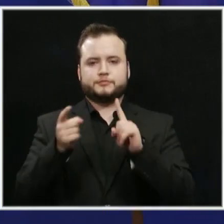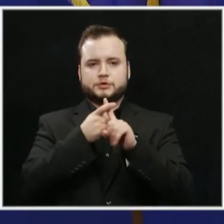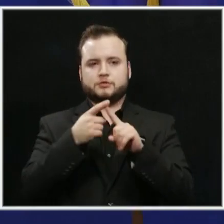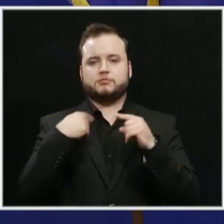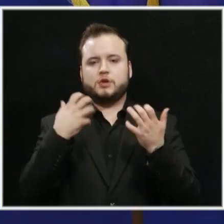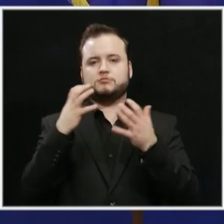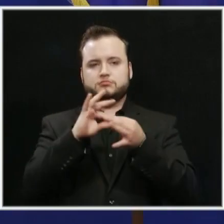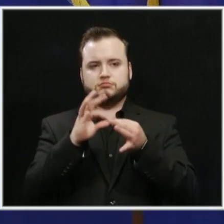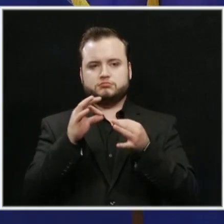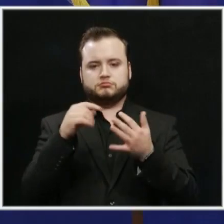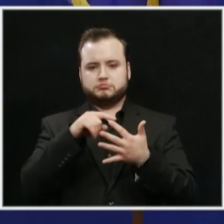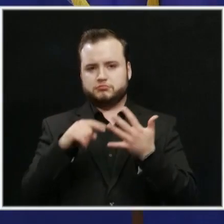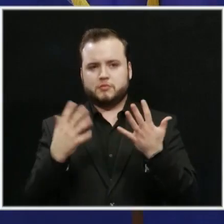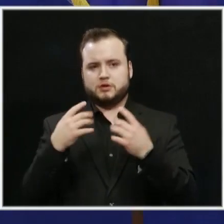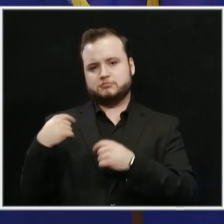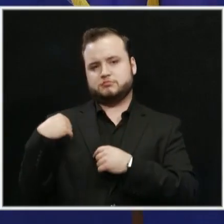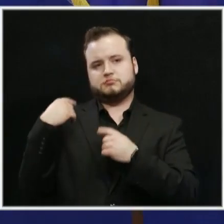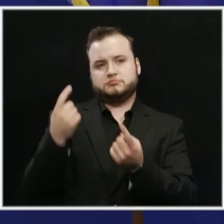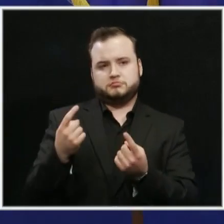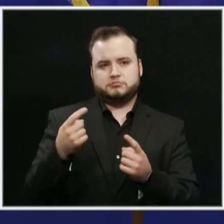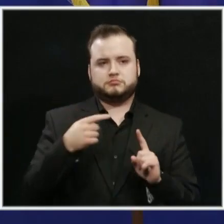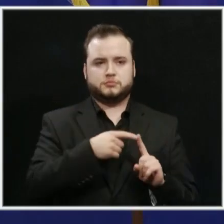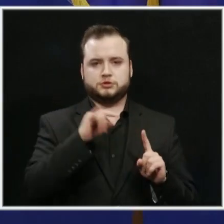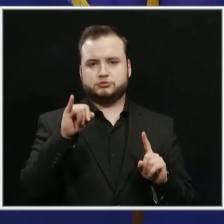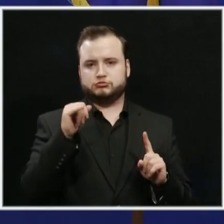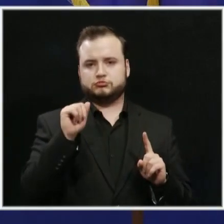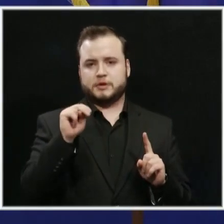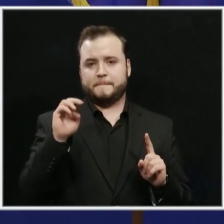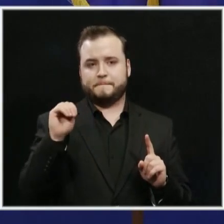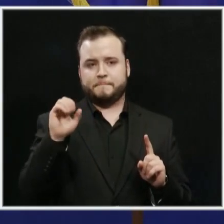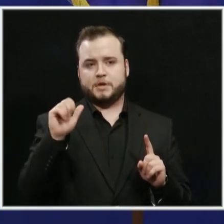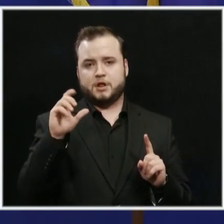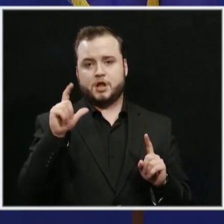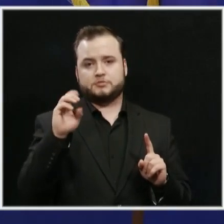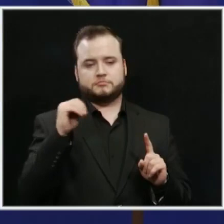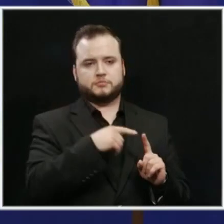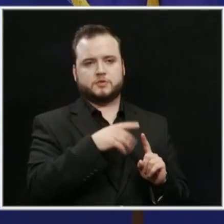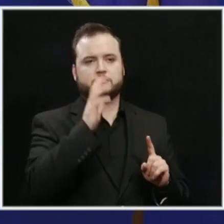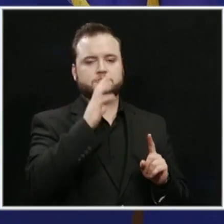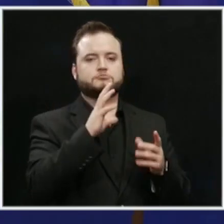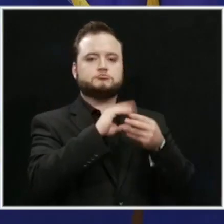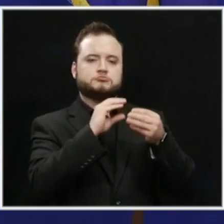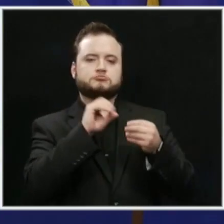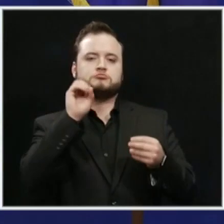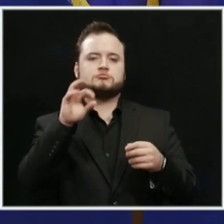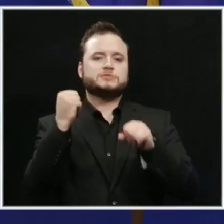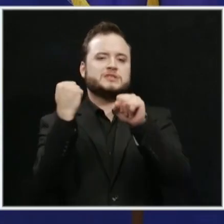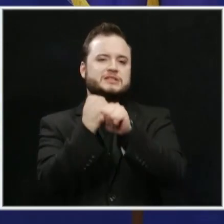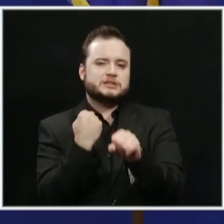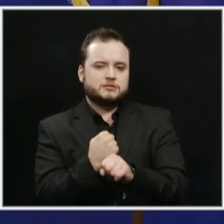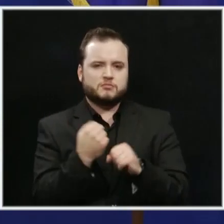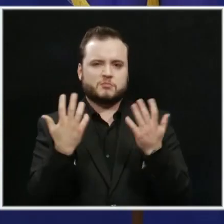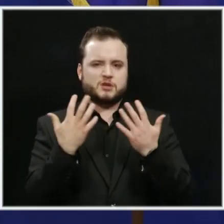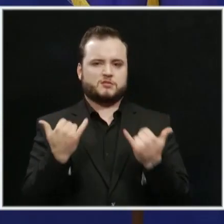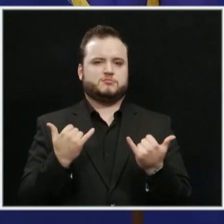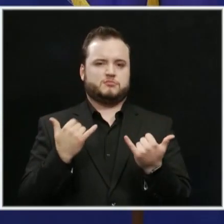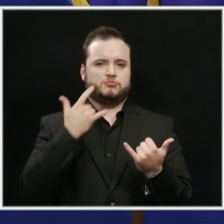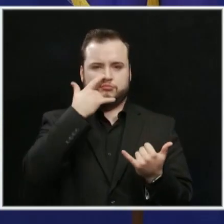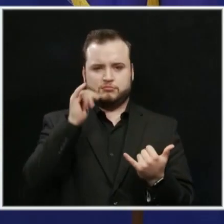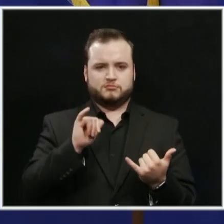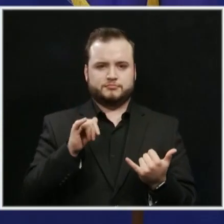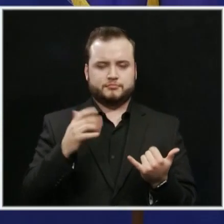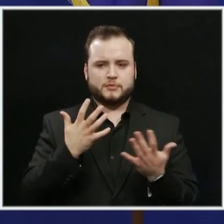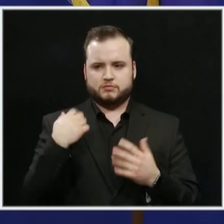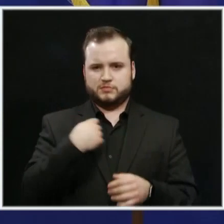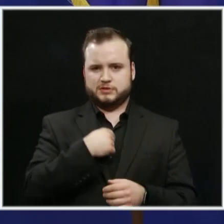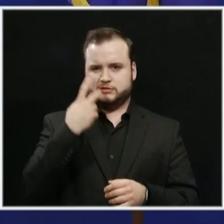Jan Malcolm will, of course, bring in her take on where we're at, some of these numbers and what they mean. But I think many of you saw yesterday,